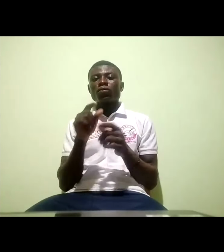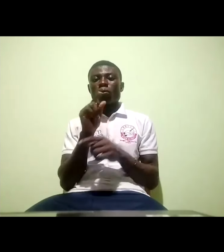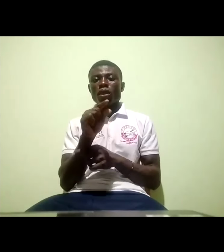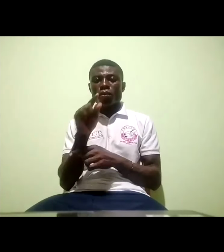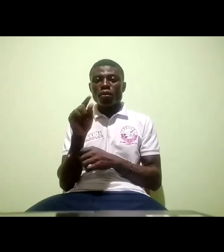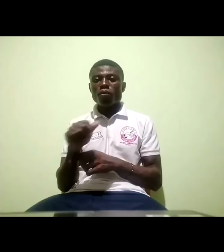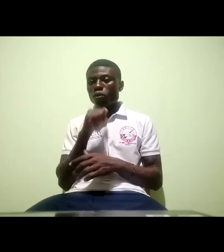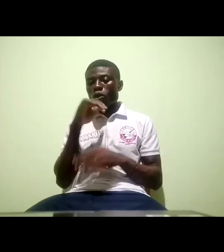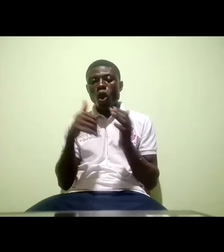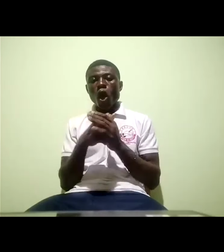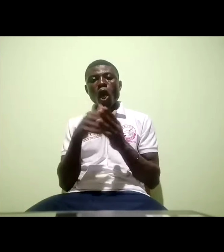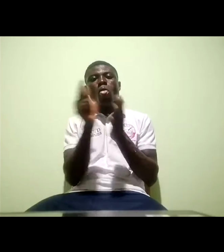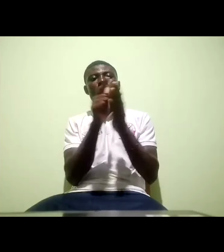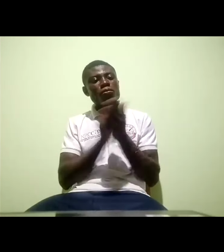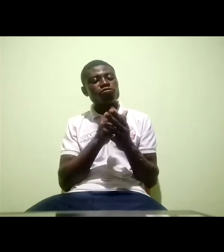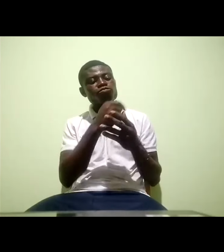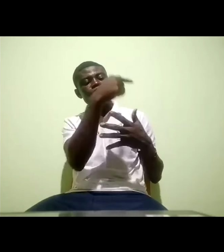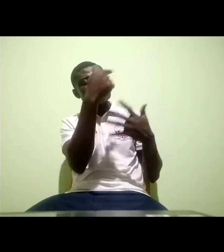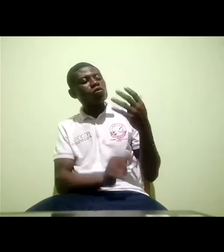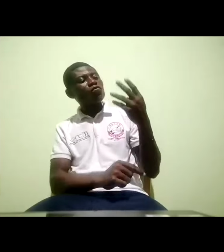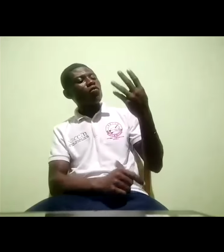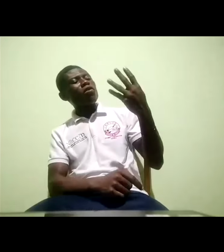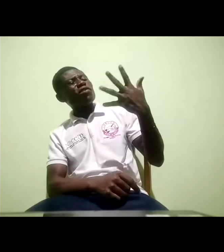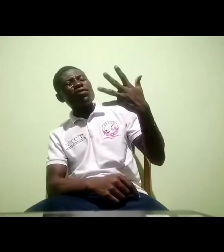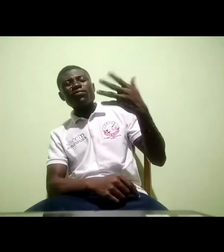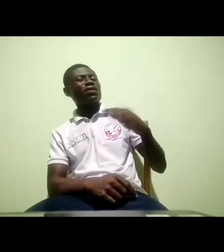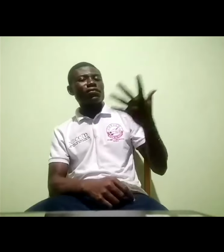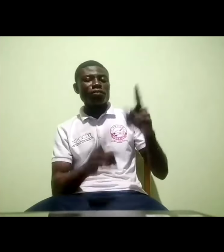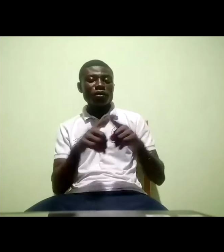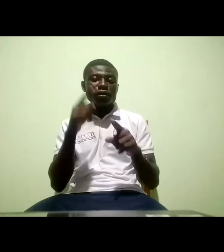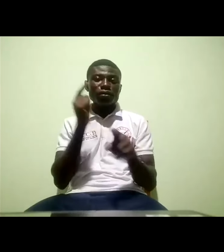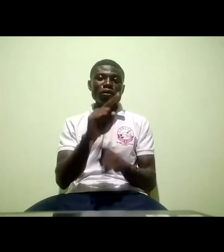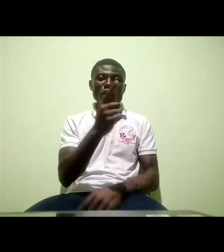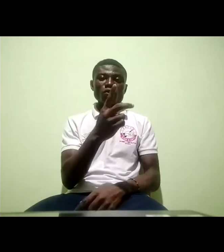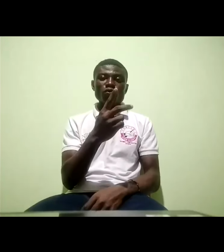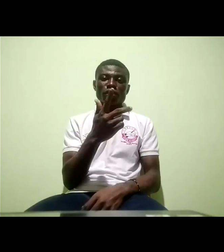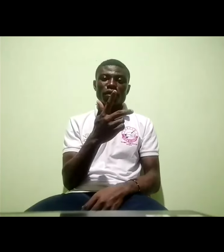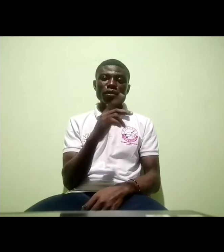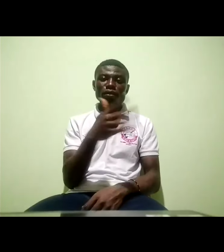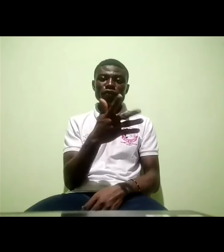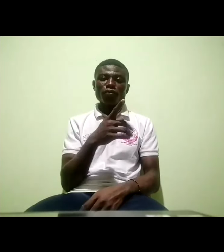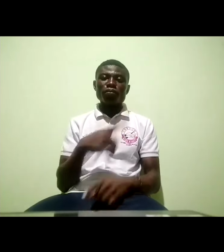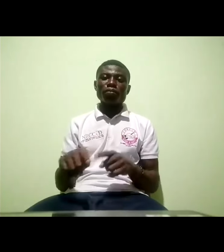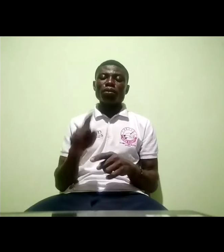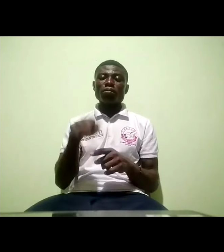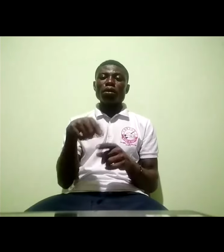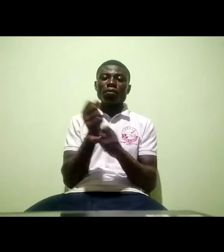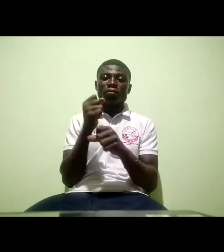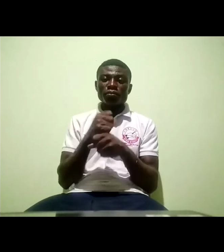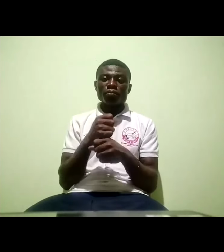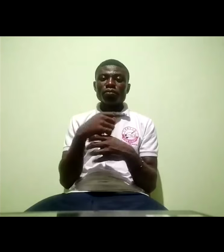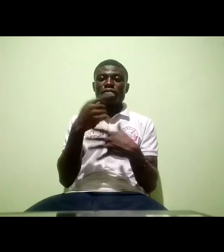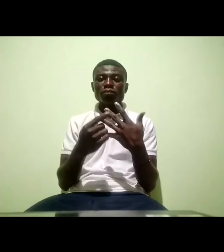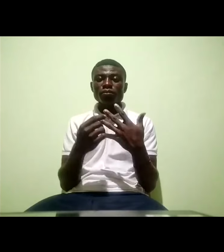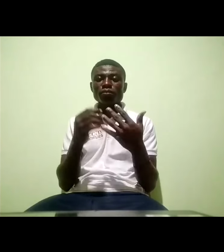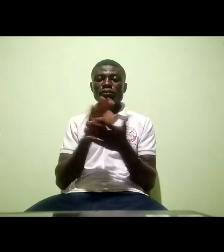all the instruction of 4 or 5 instruction at the same time, but making the strips of paper.